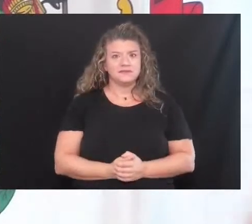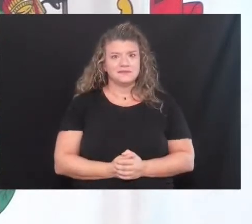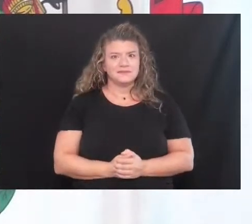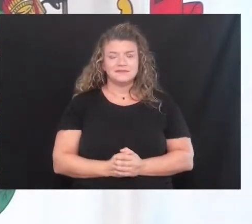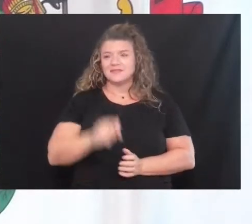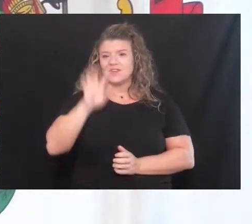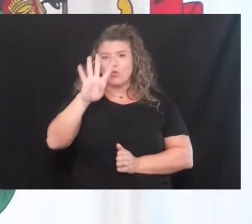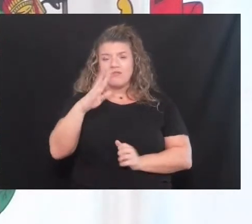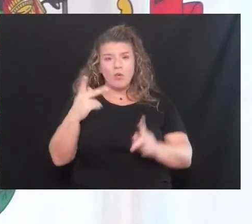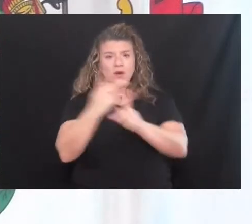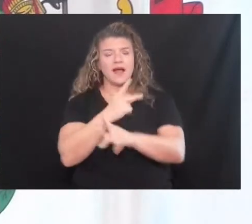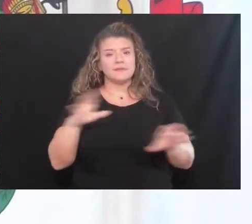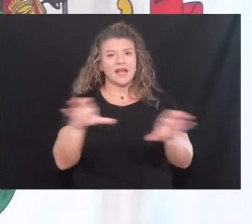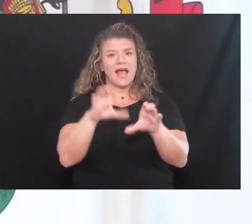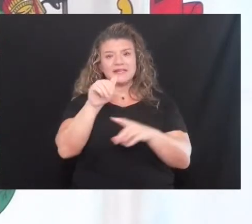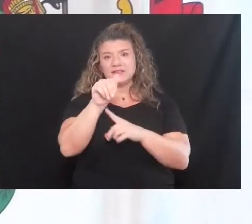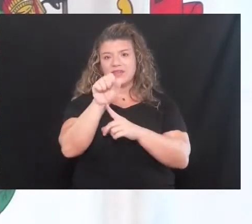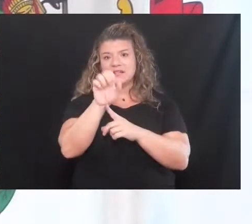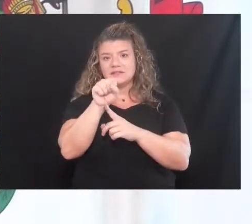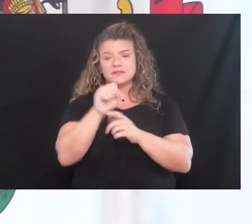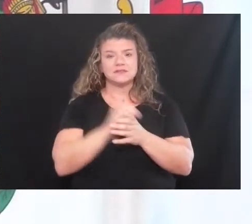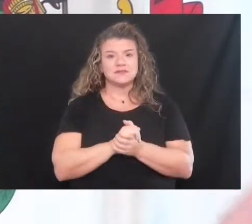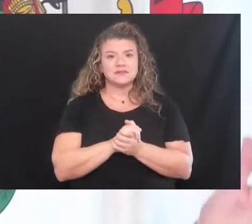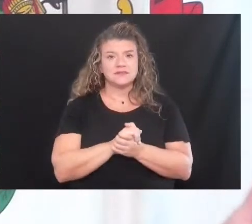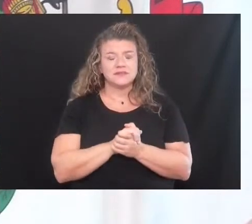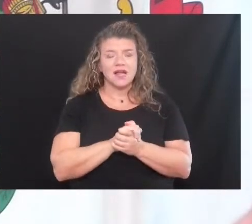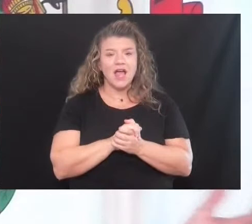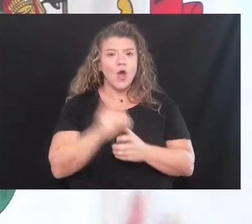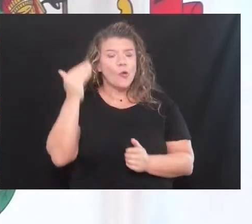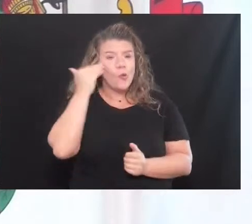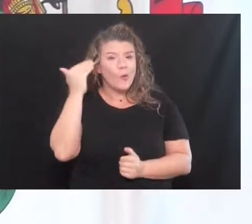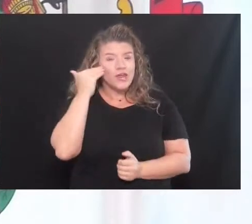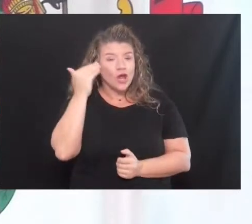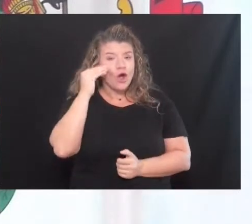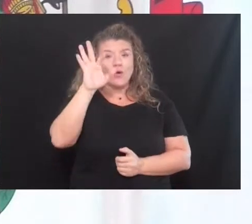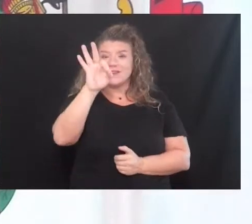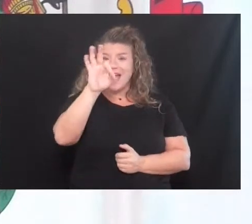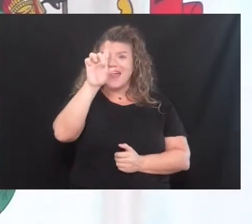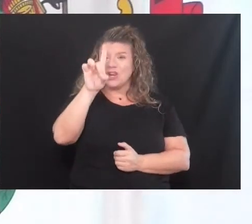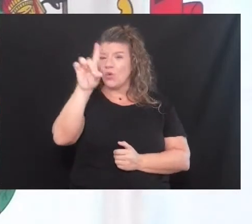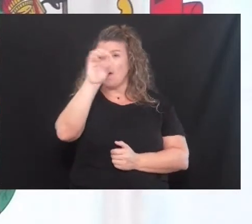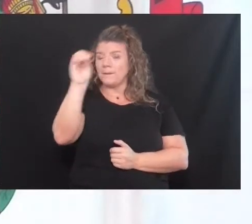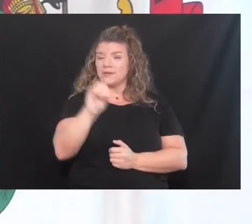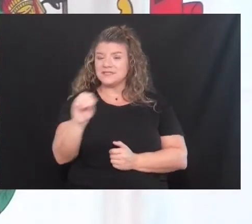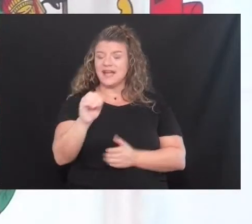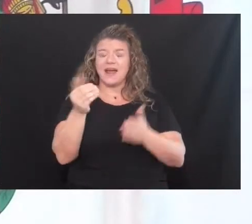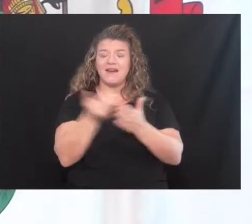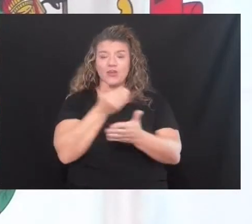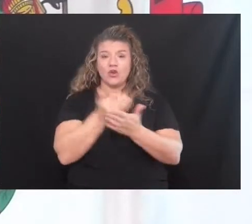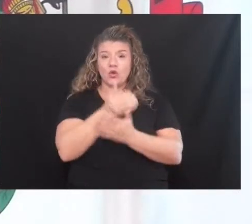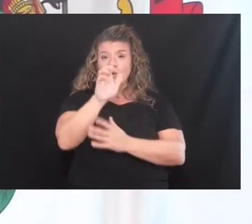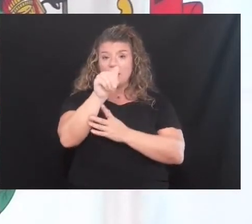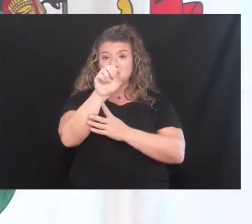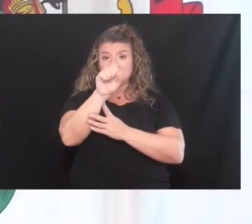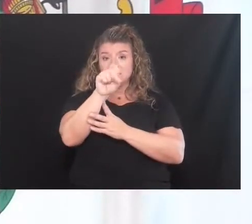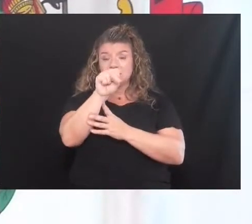4 times the active cases where we were then. We know that 91% of the new cases